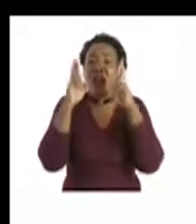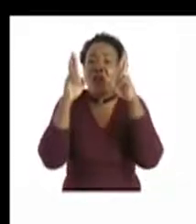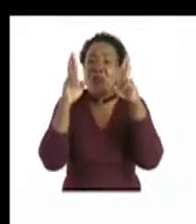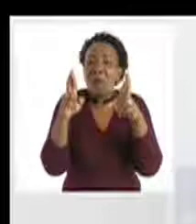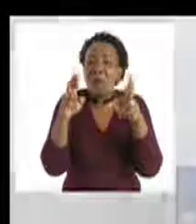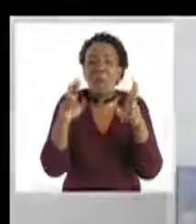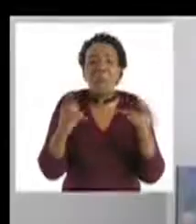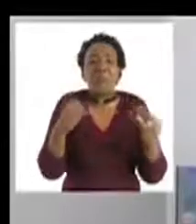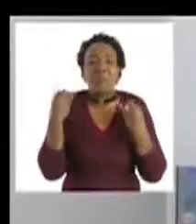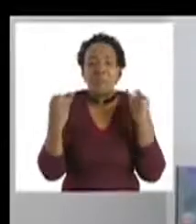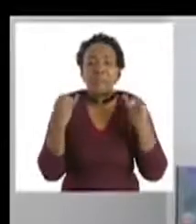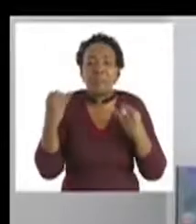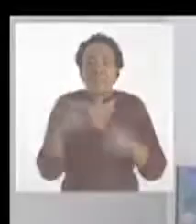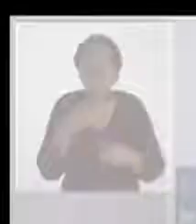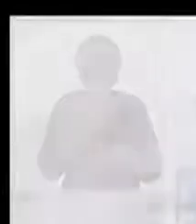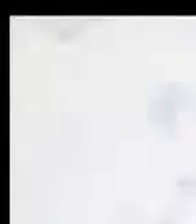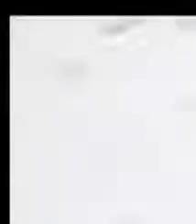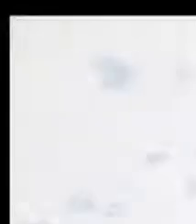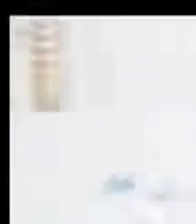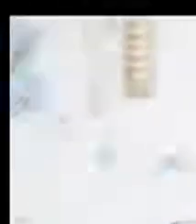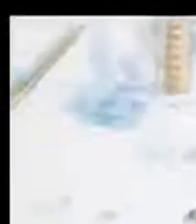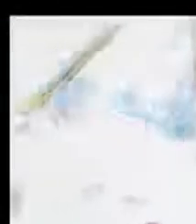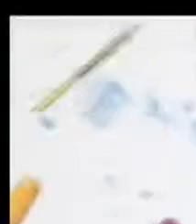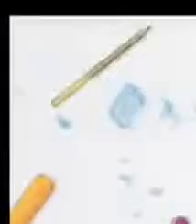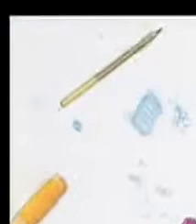work. Thank you.